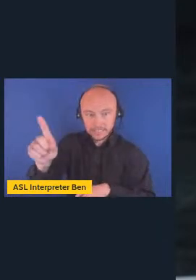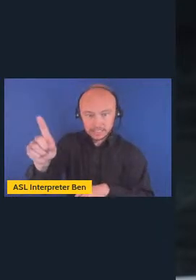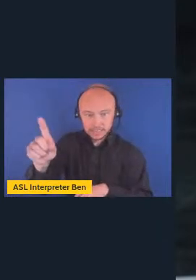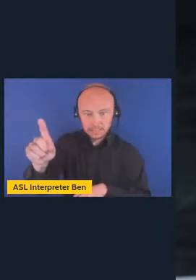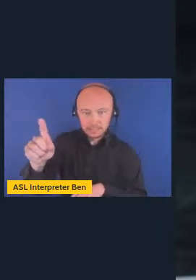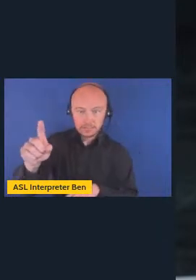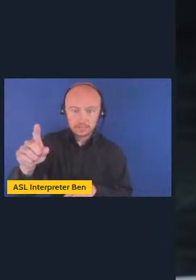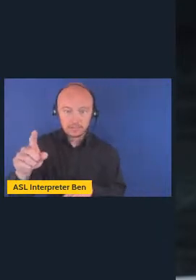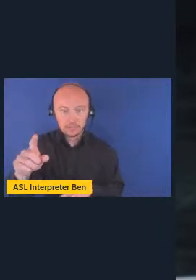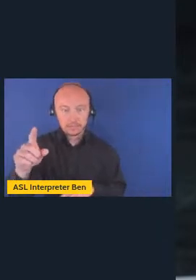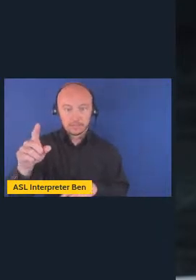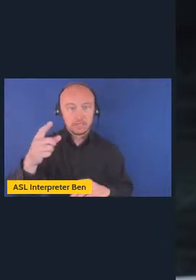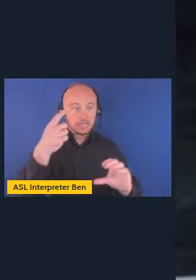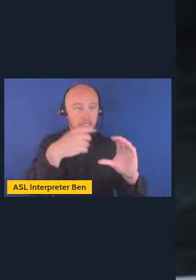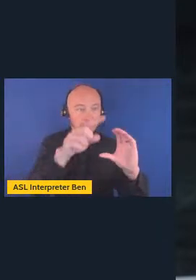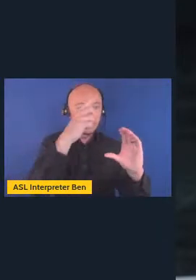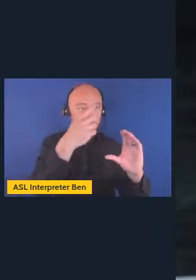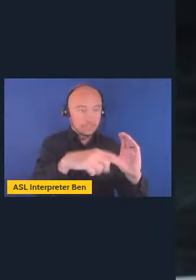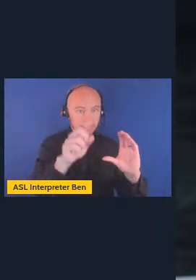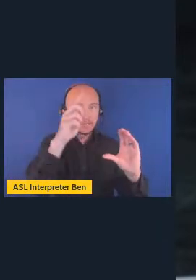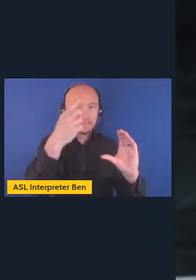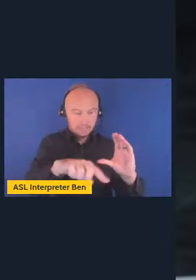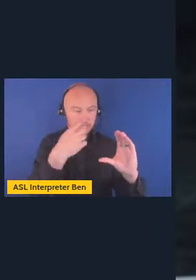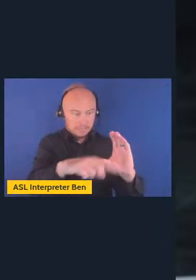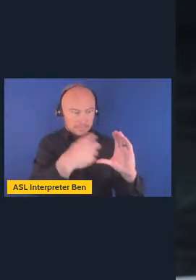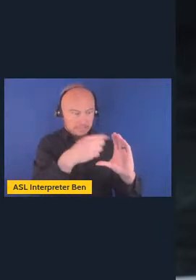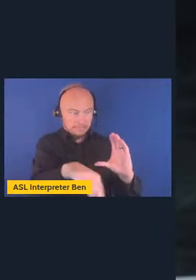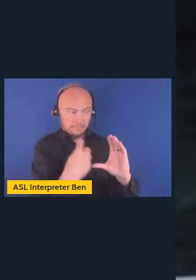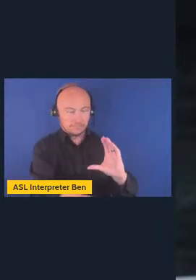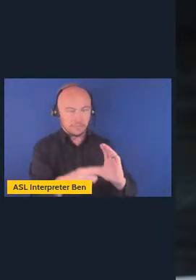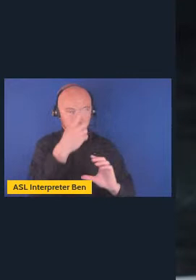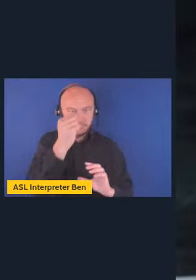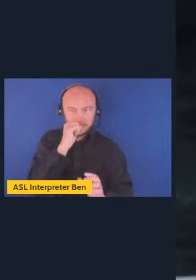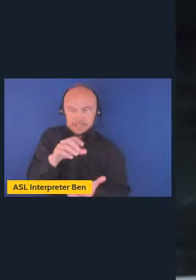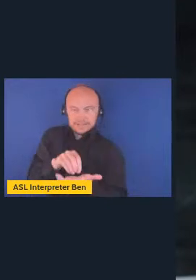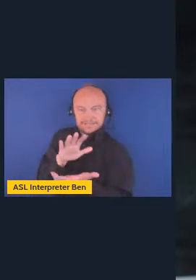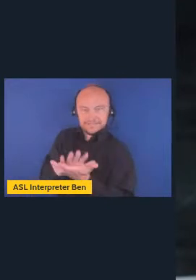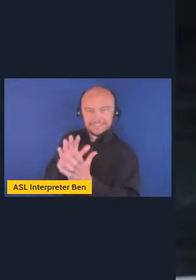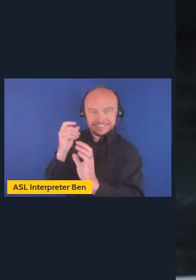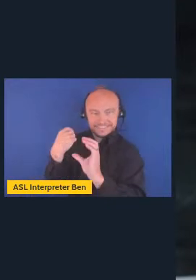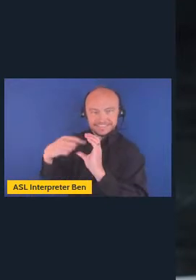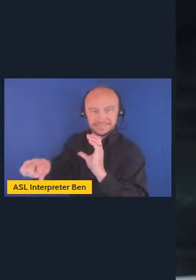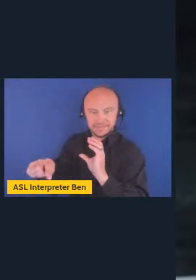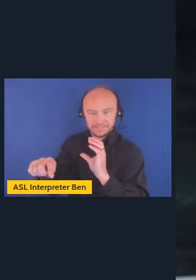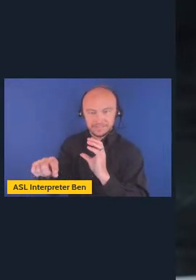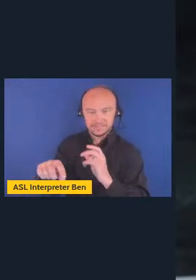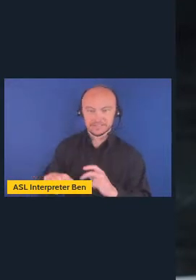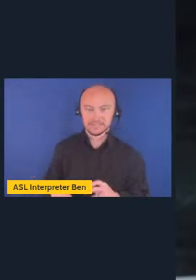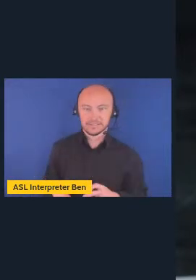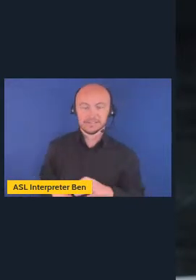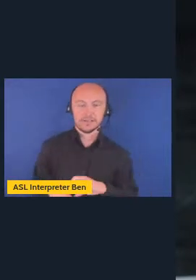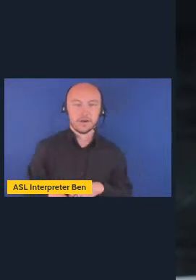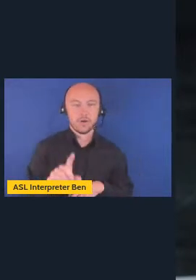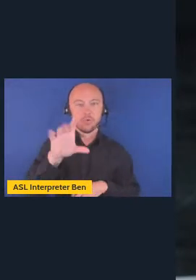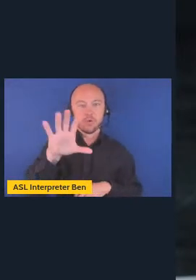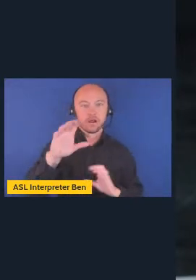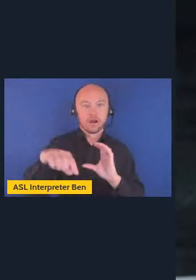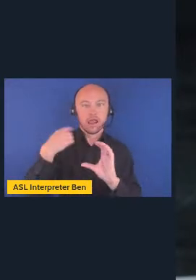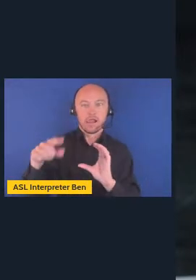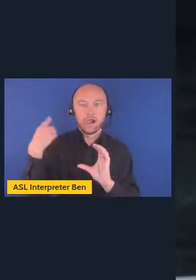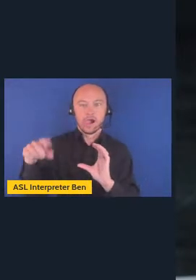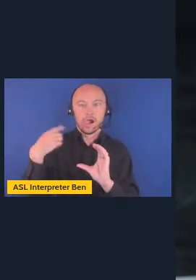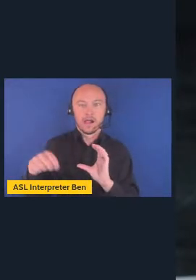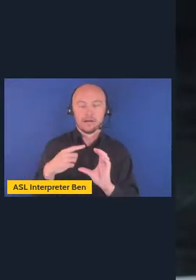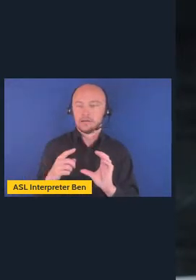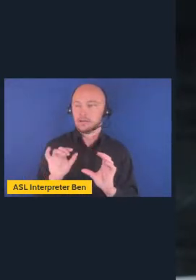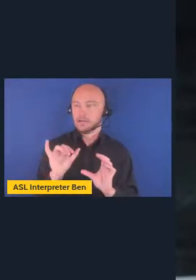emails keep then getting sent over and over and over again. It took until I had 100 emails in my inbox that I realised